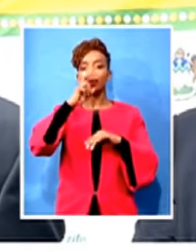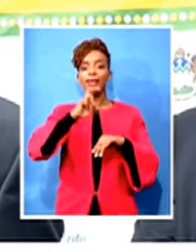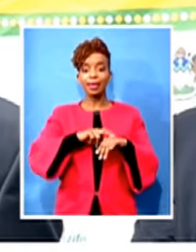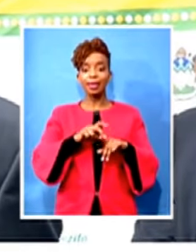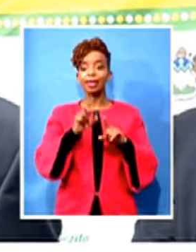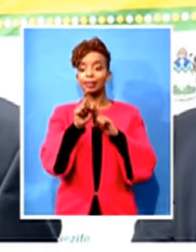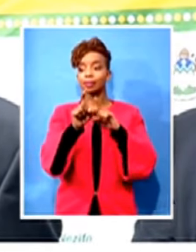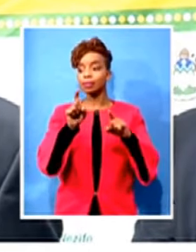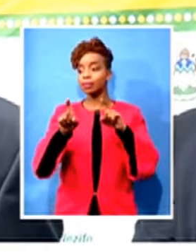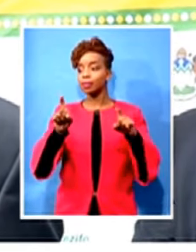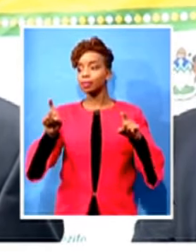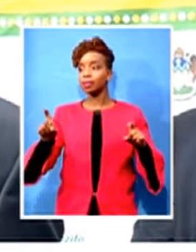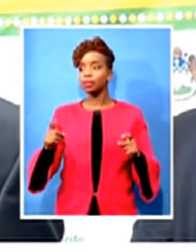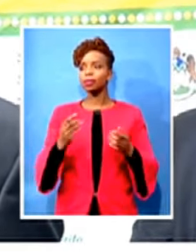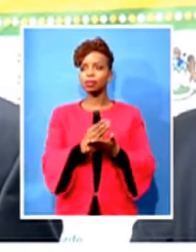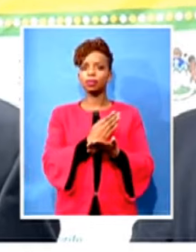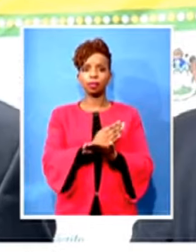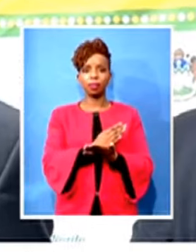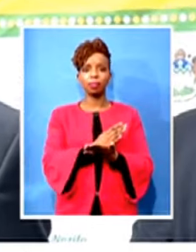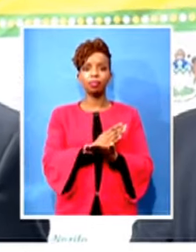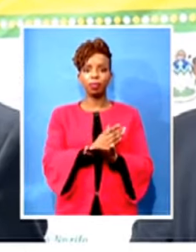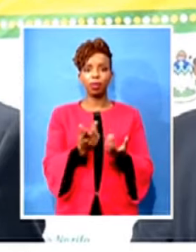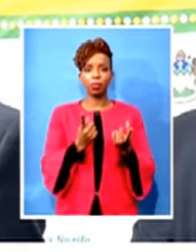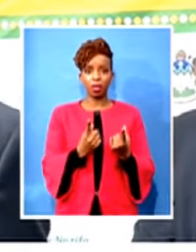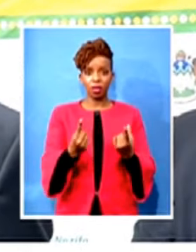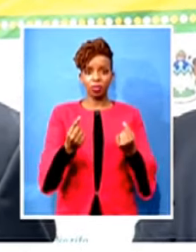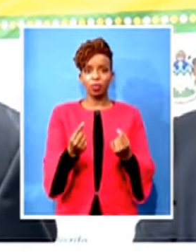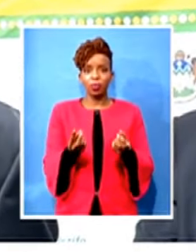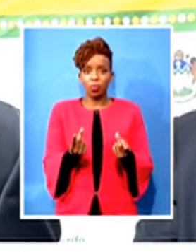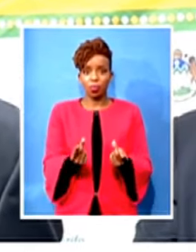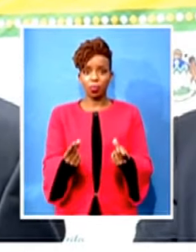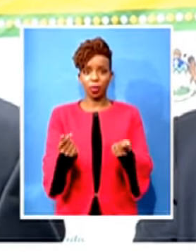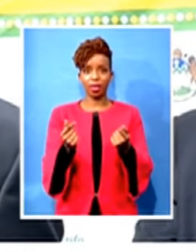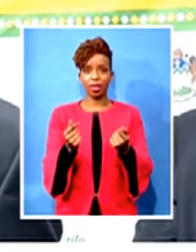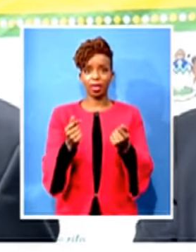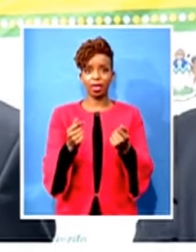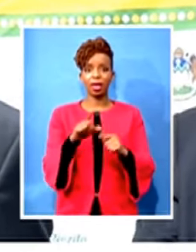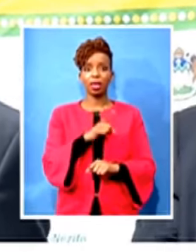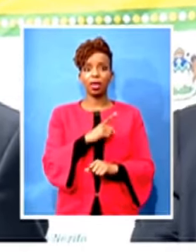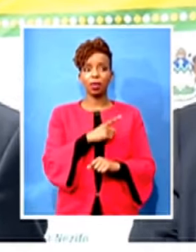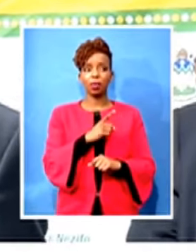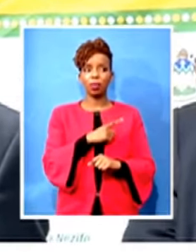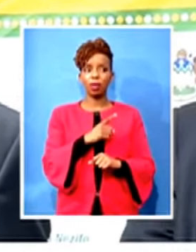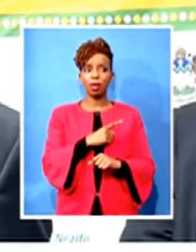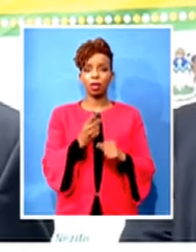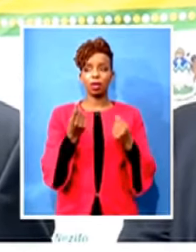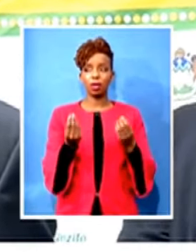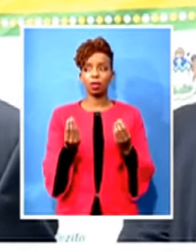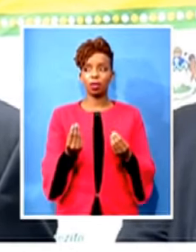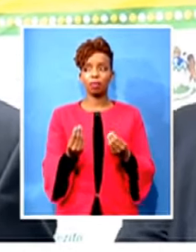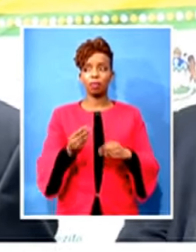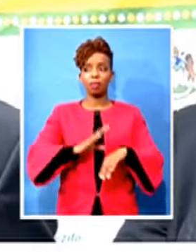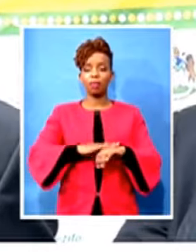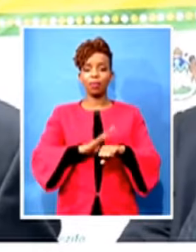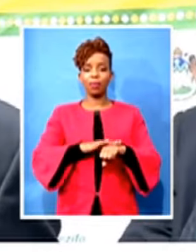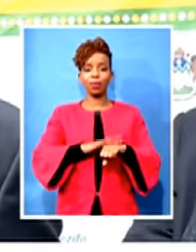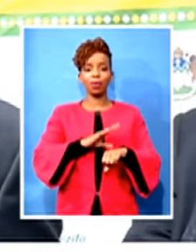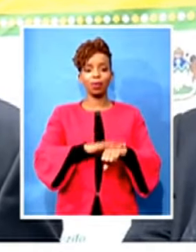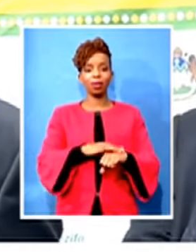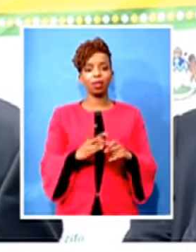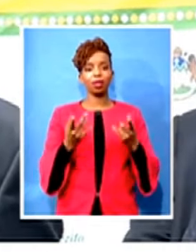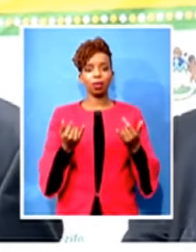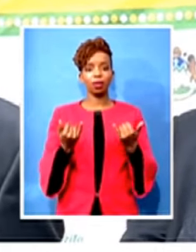quickly. We take advantage of the time so that they are available not only for COVID-19 but also for the future. And then we go for